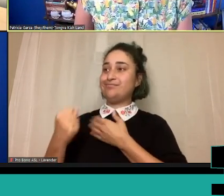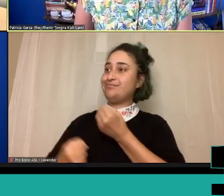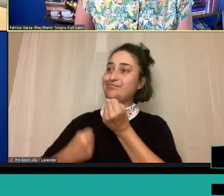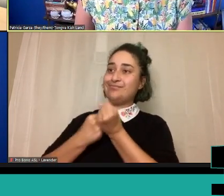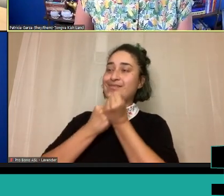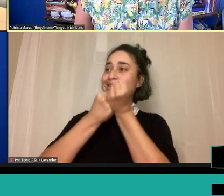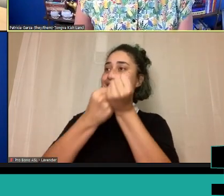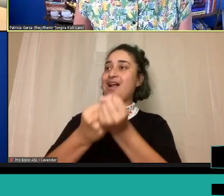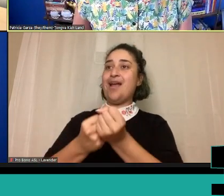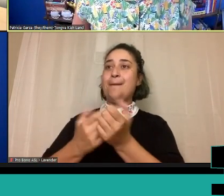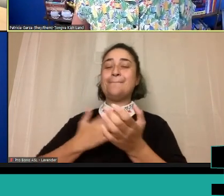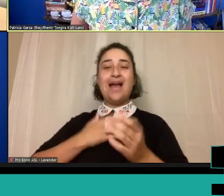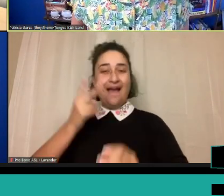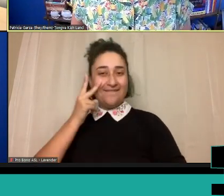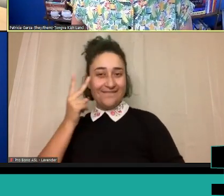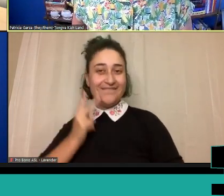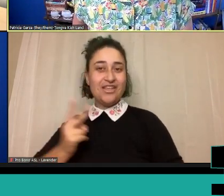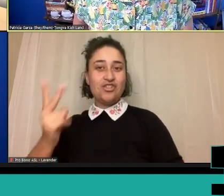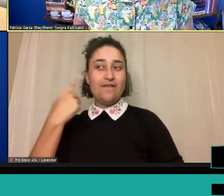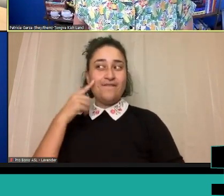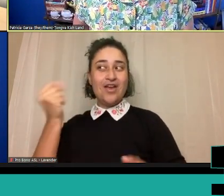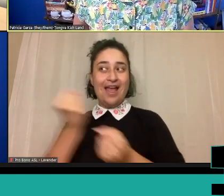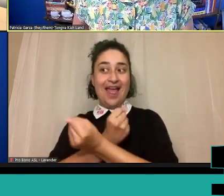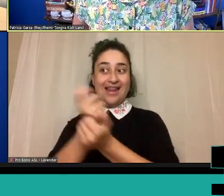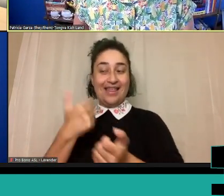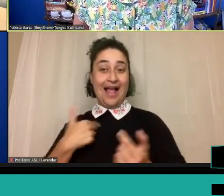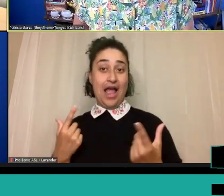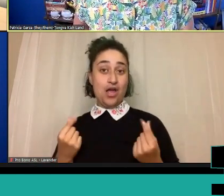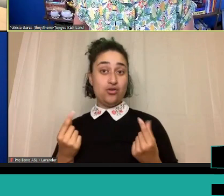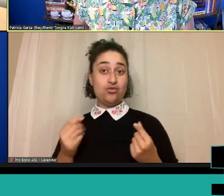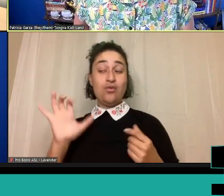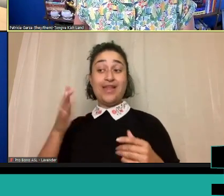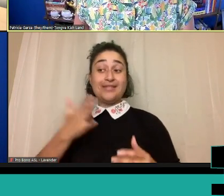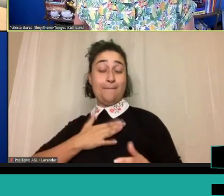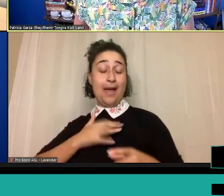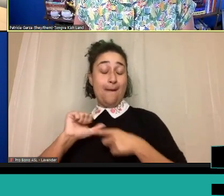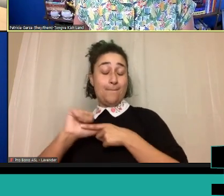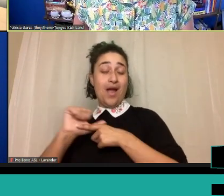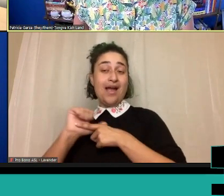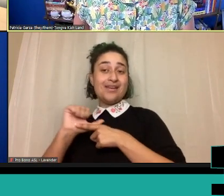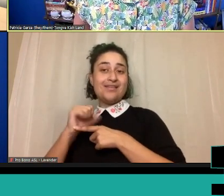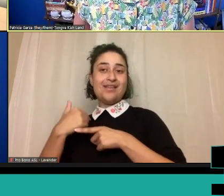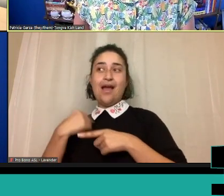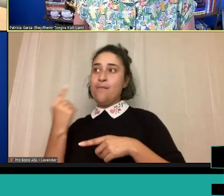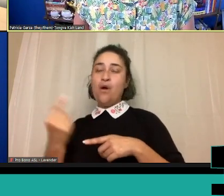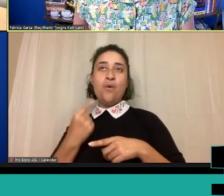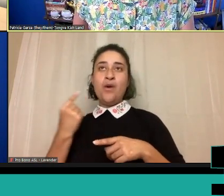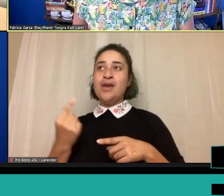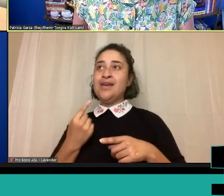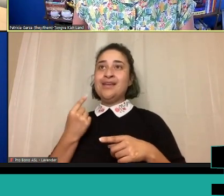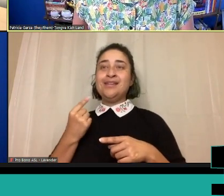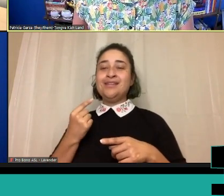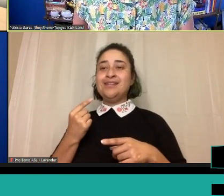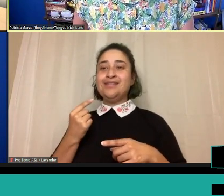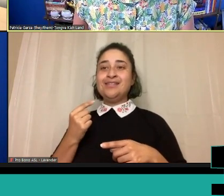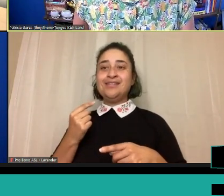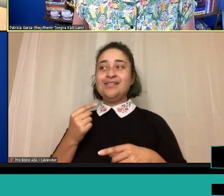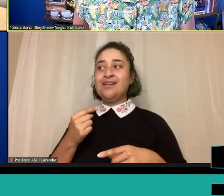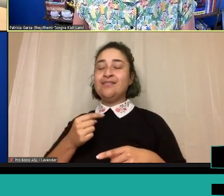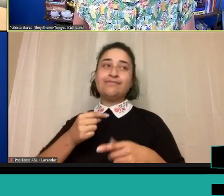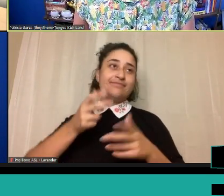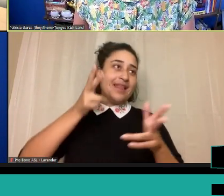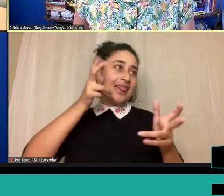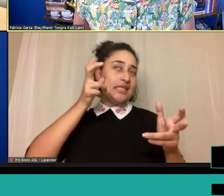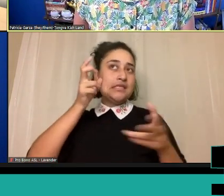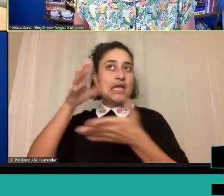I do. And so I really, that's my practice. I'm always listen to Adriana's point, listening, learning,